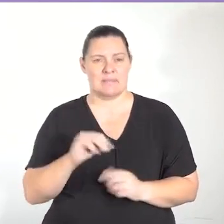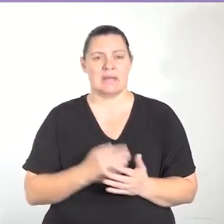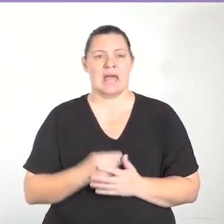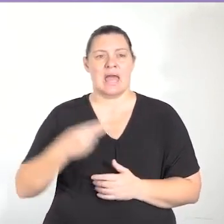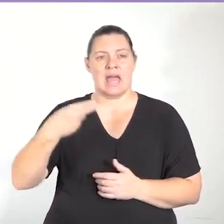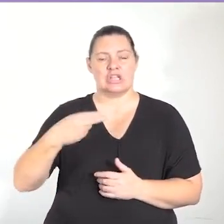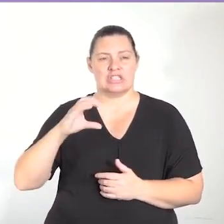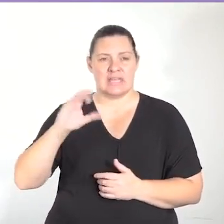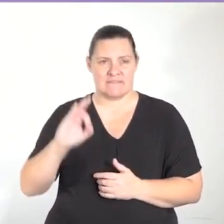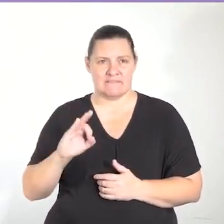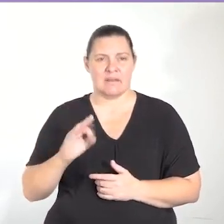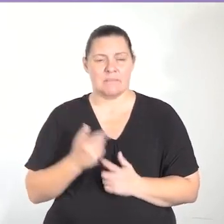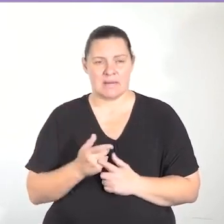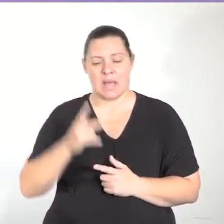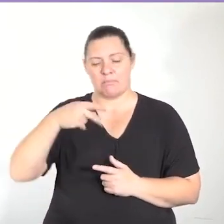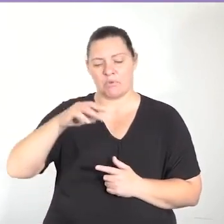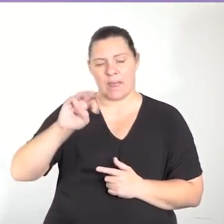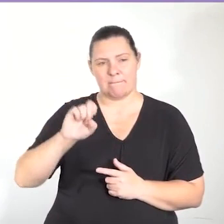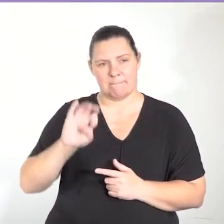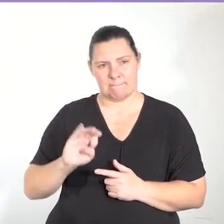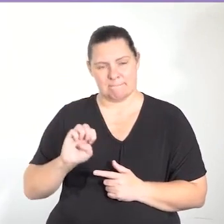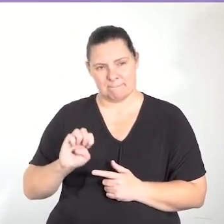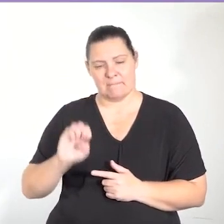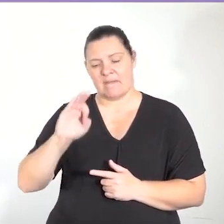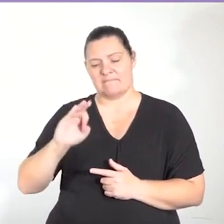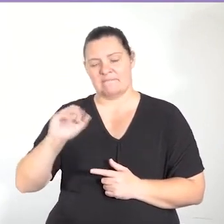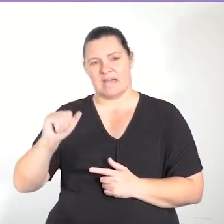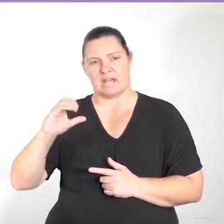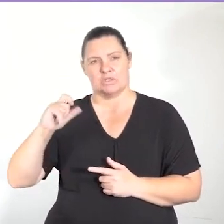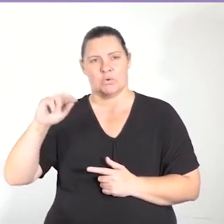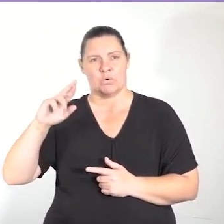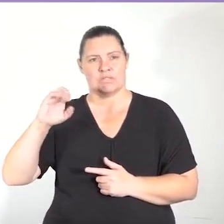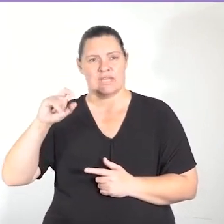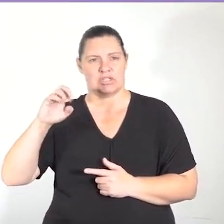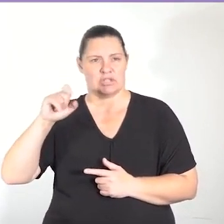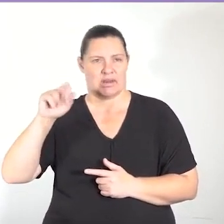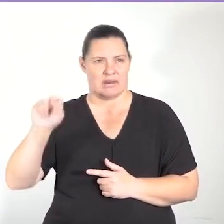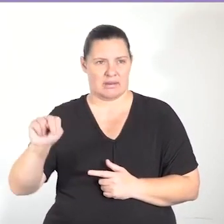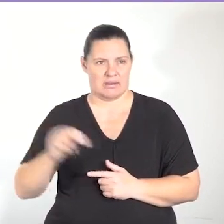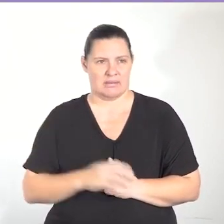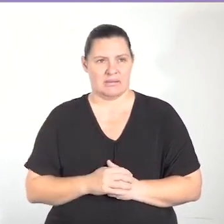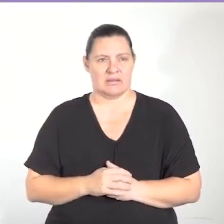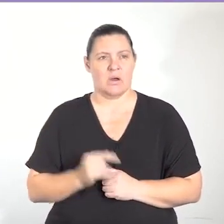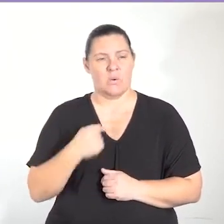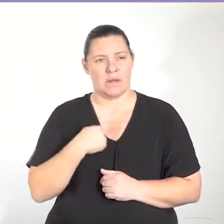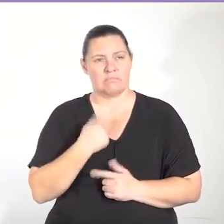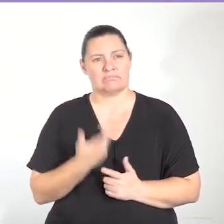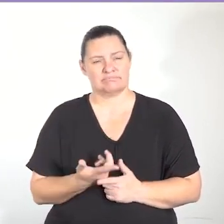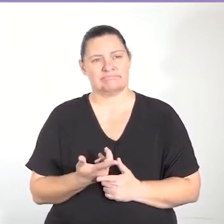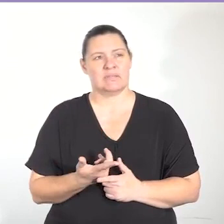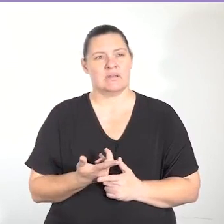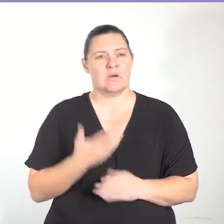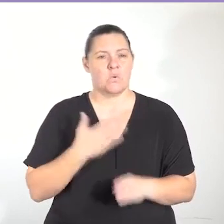and the HCF using prime factorization. Let's start with the lowest common multiple. So remember, when we